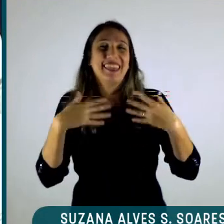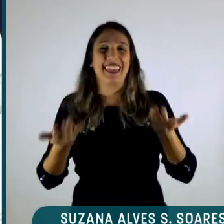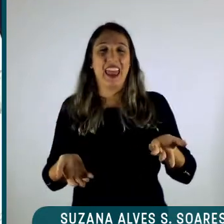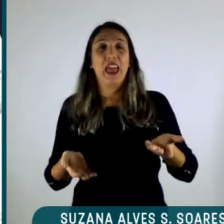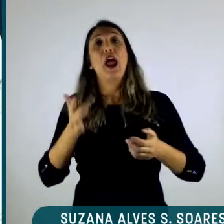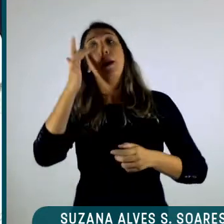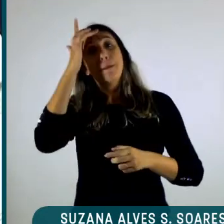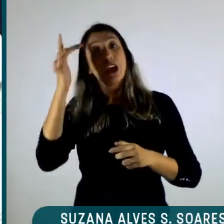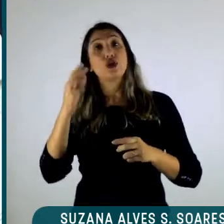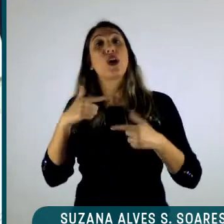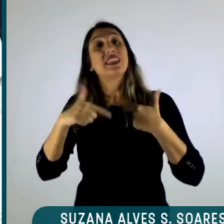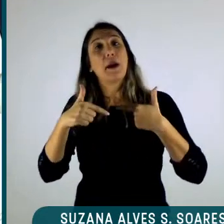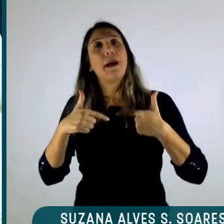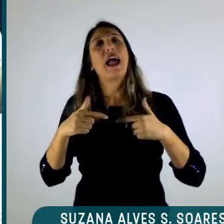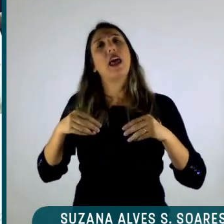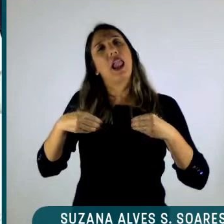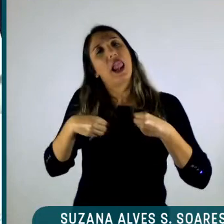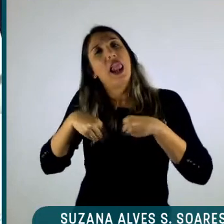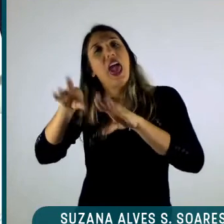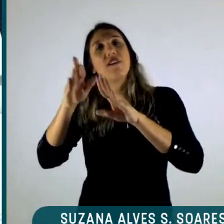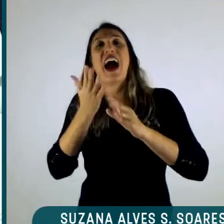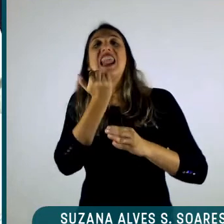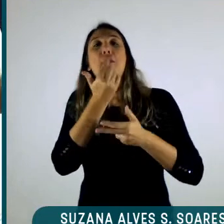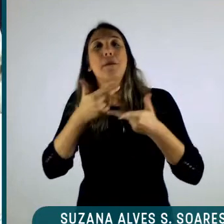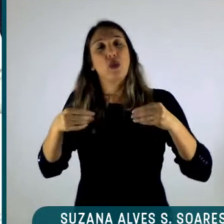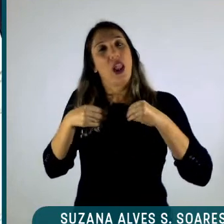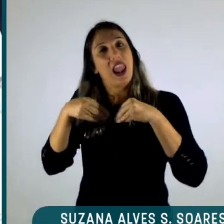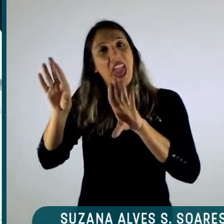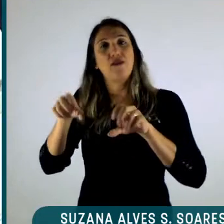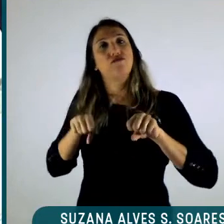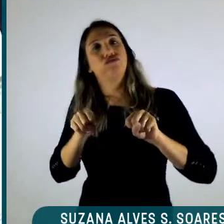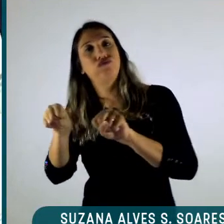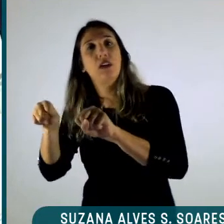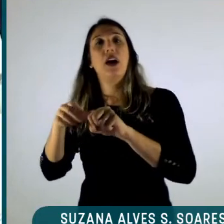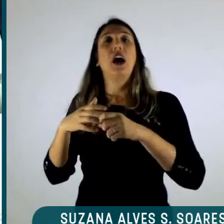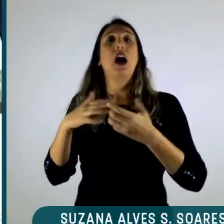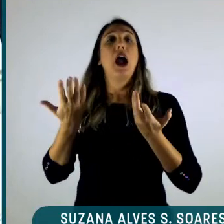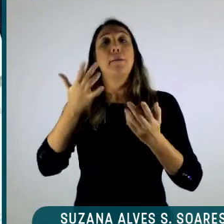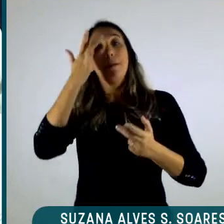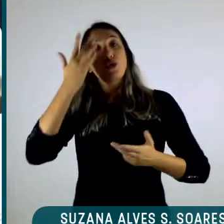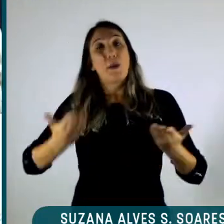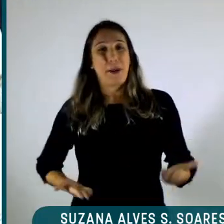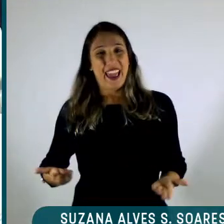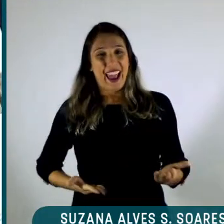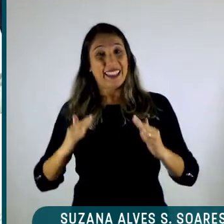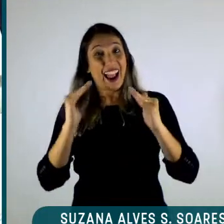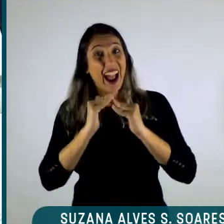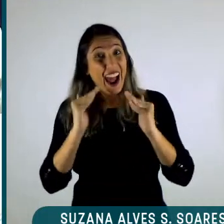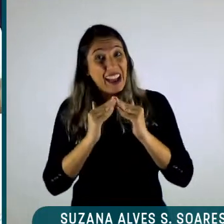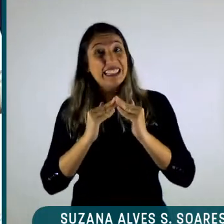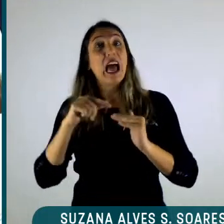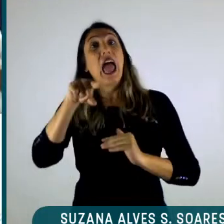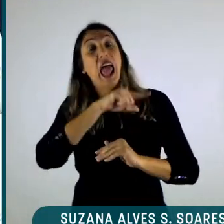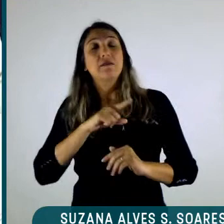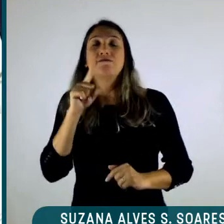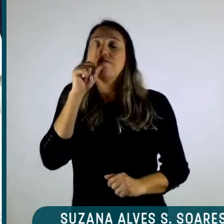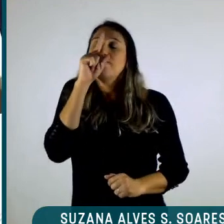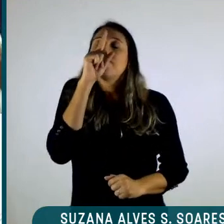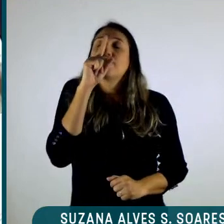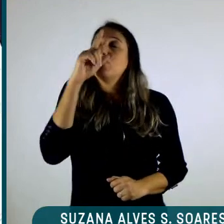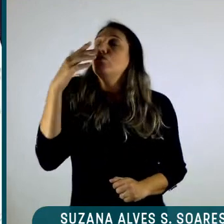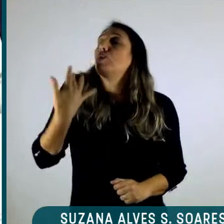in uh, butcheries, for example, those who deliver food